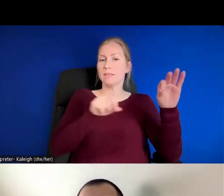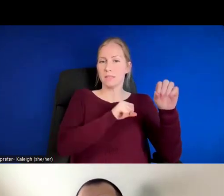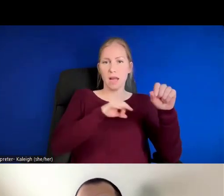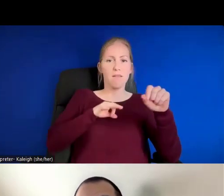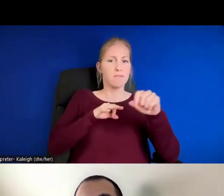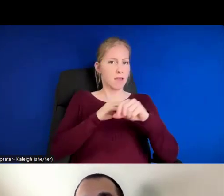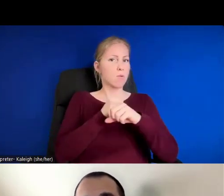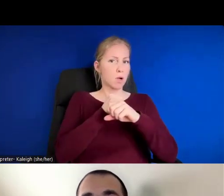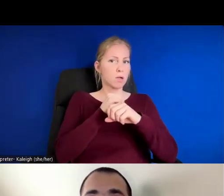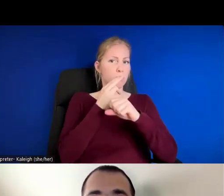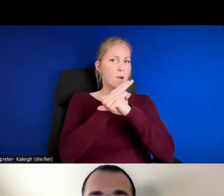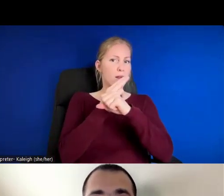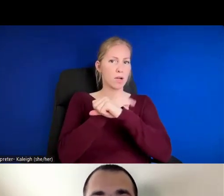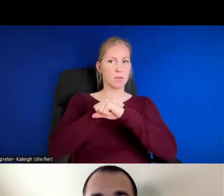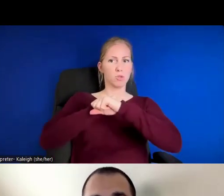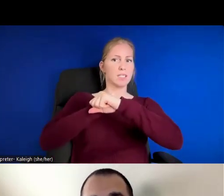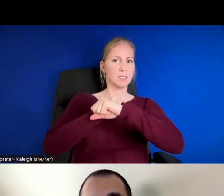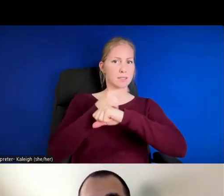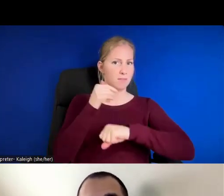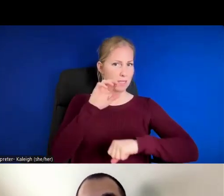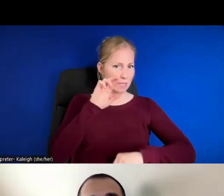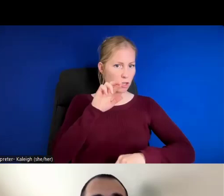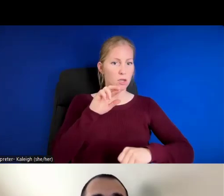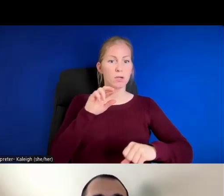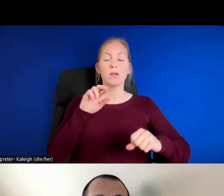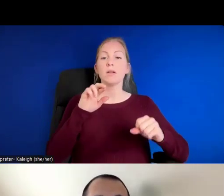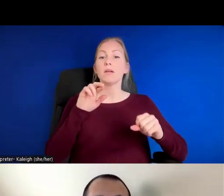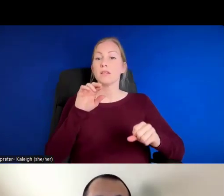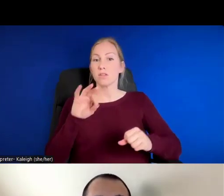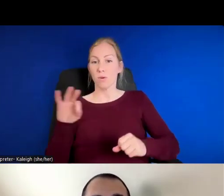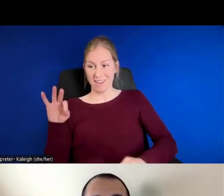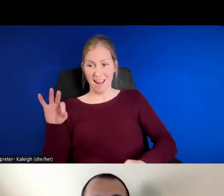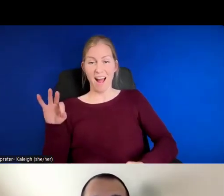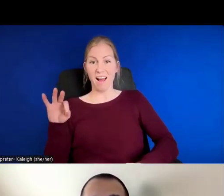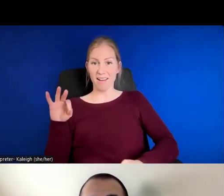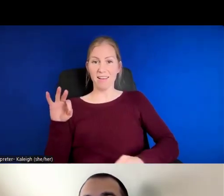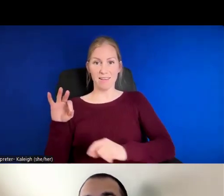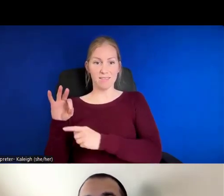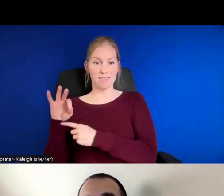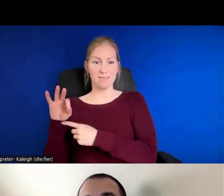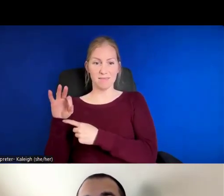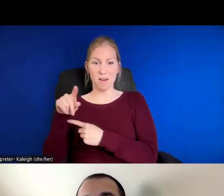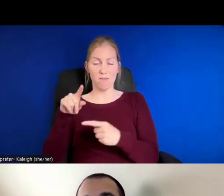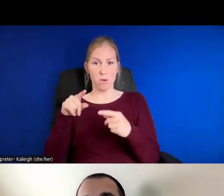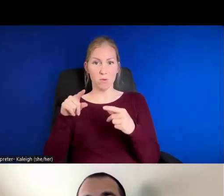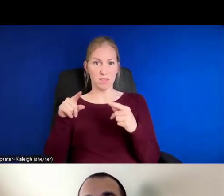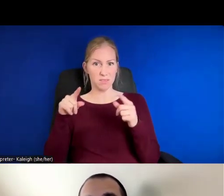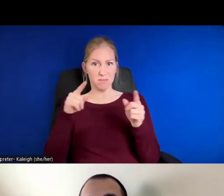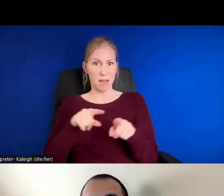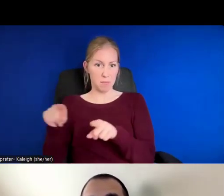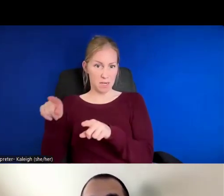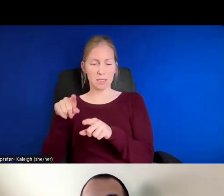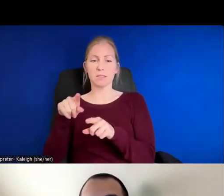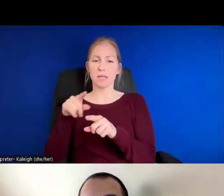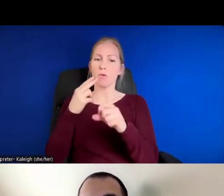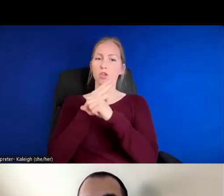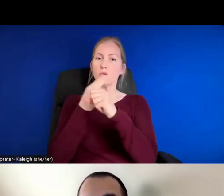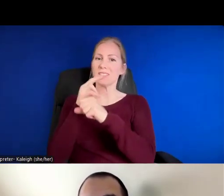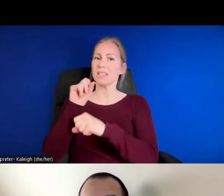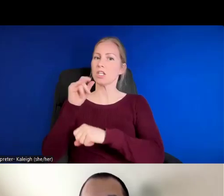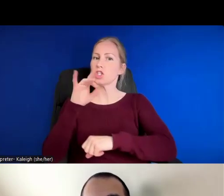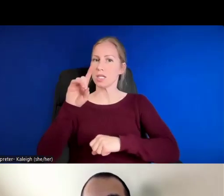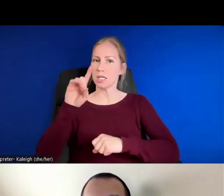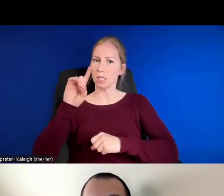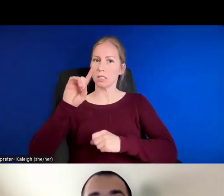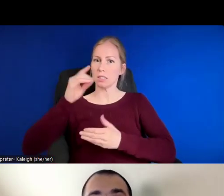gear. And in 9 of those events, they were using a shield, which are some of the most